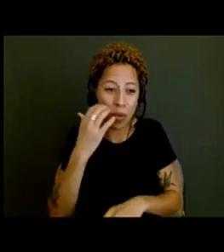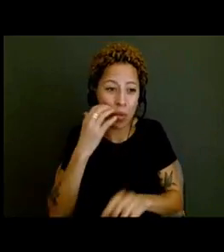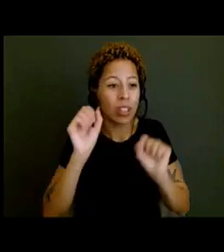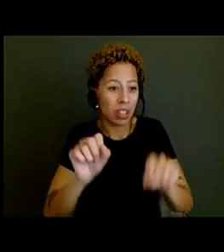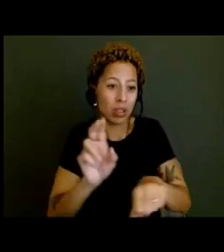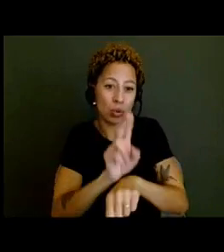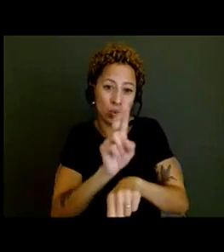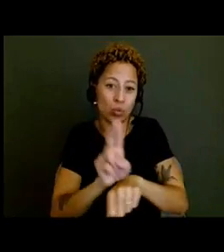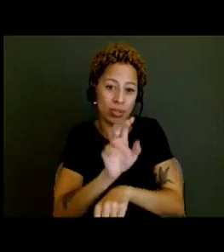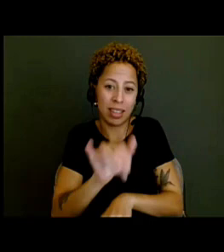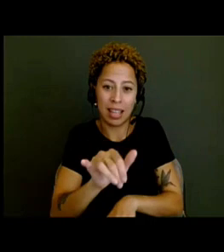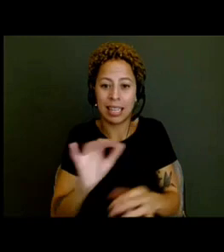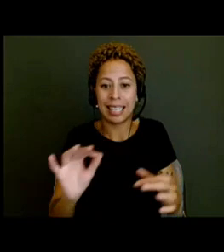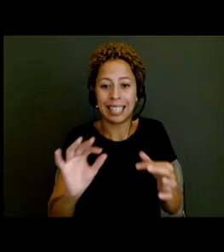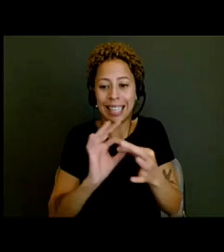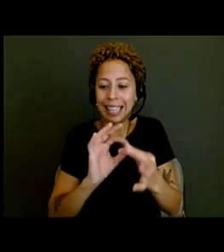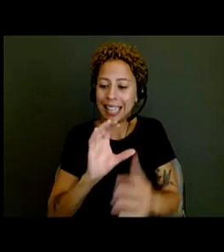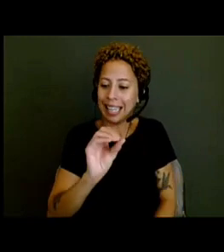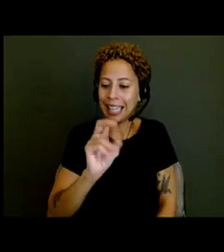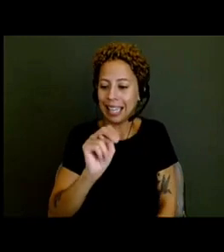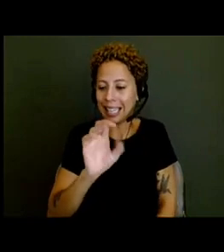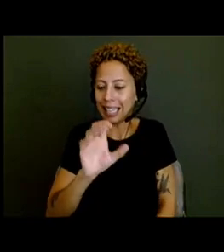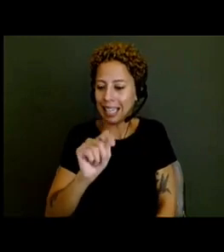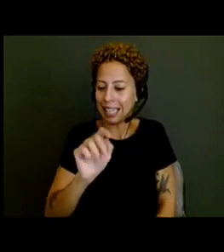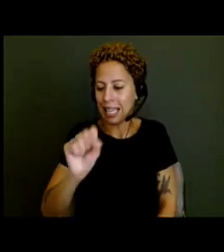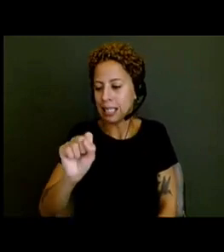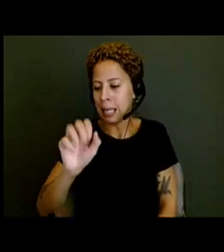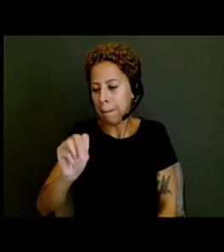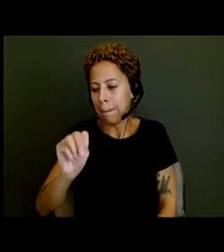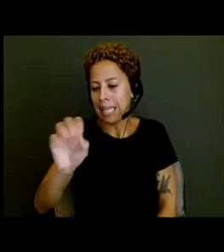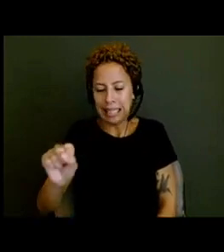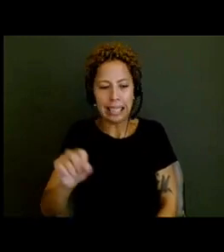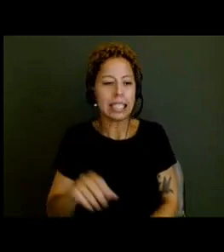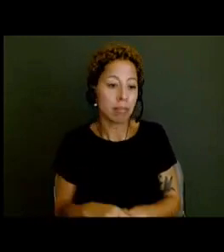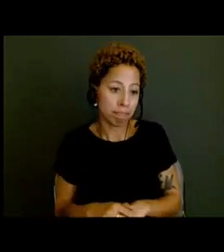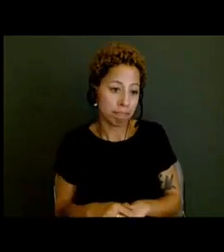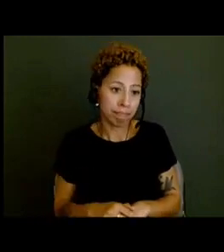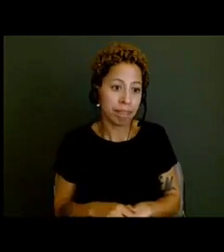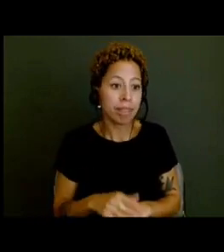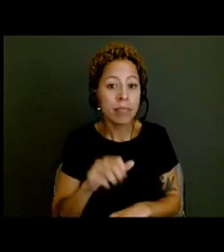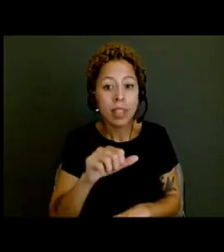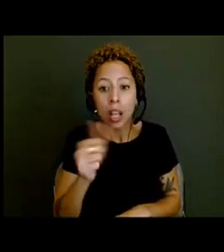tool. Any other questions as we are waiting for Paul to come back to us?